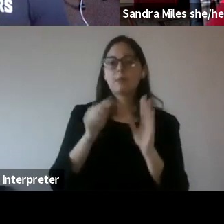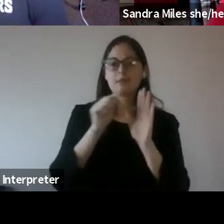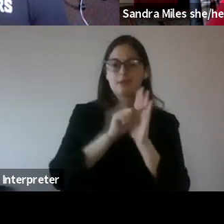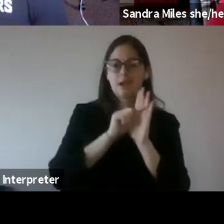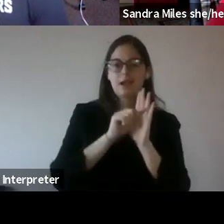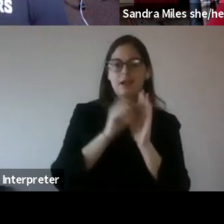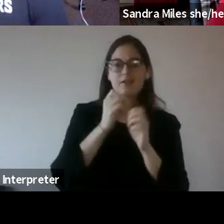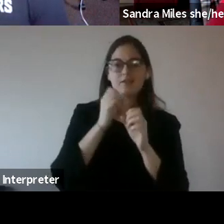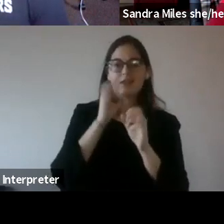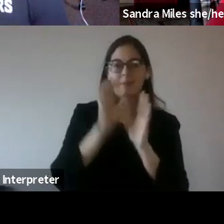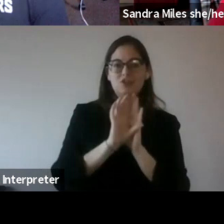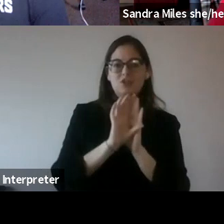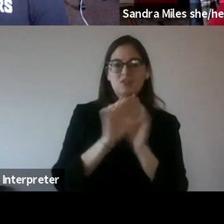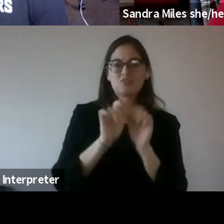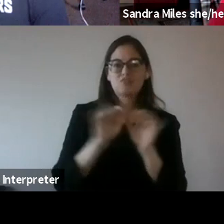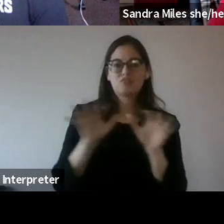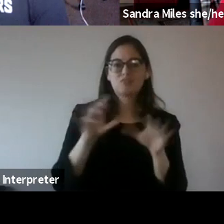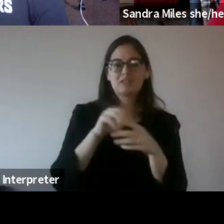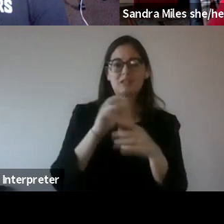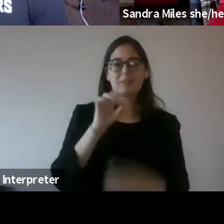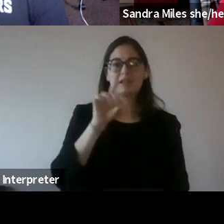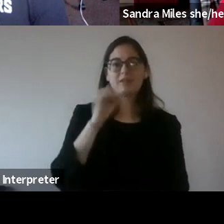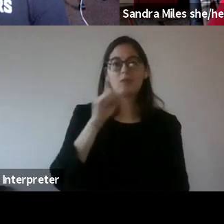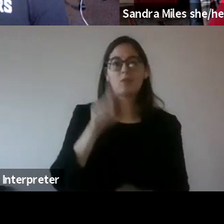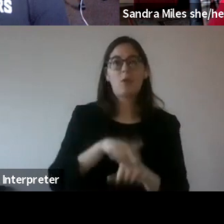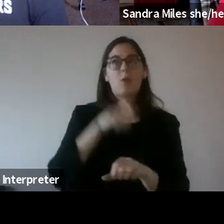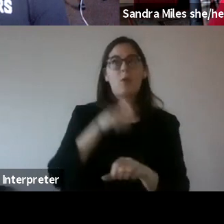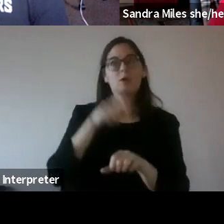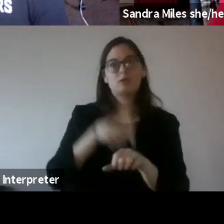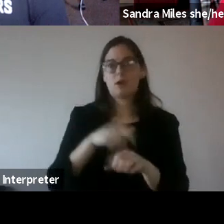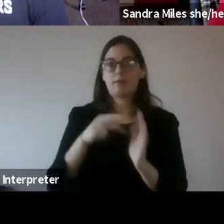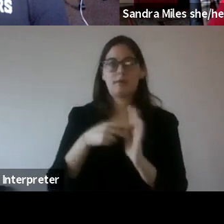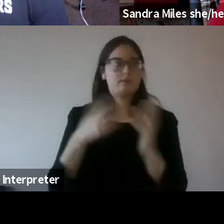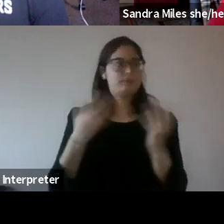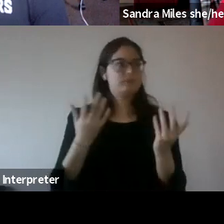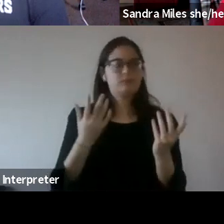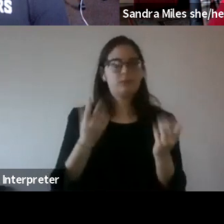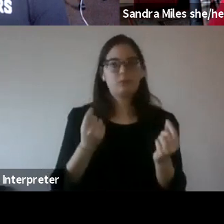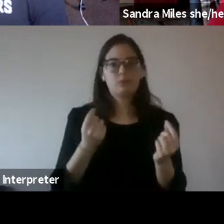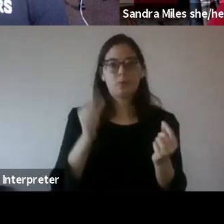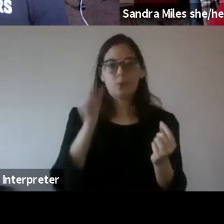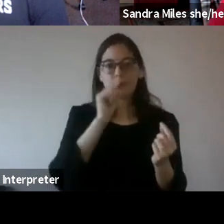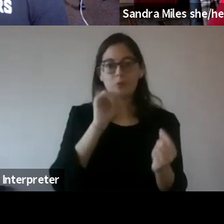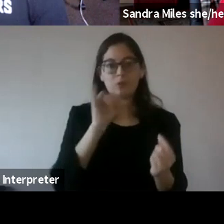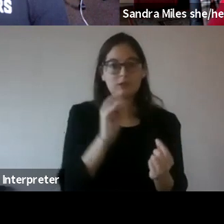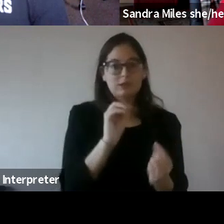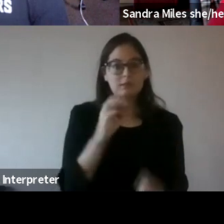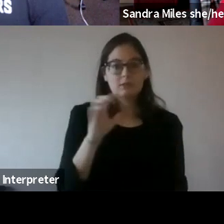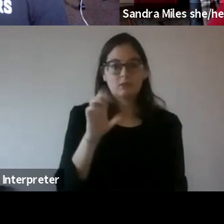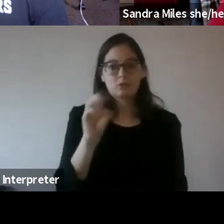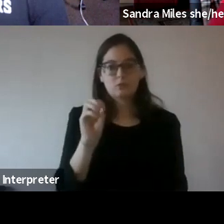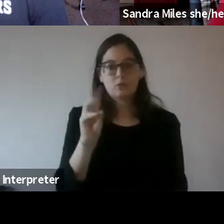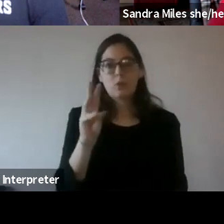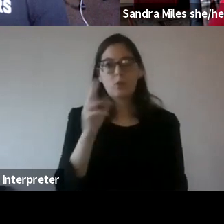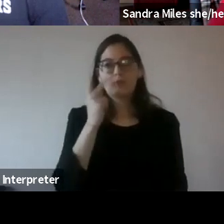images, and they have been in the media for a very long time. I mean, all you have to do is Google Jim Crow and you see horrendous